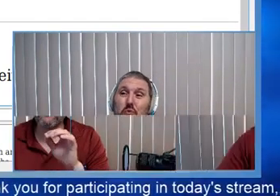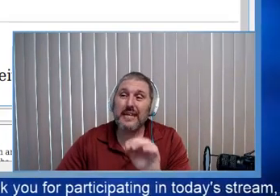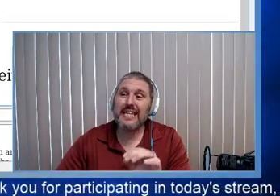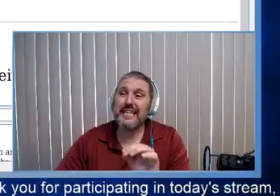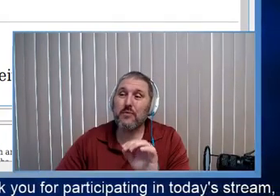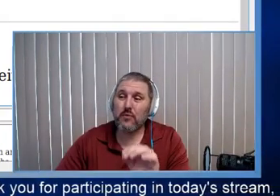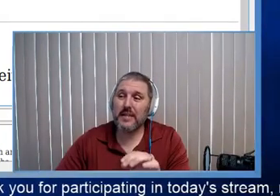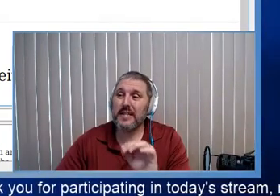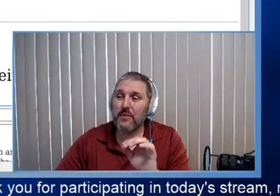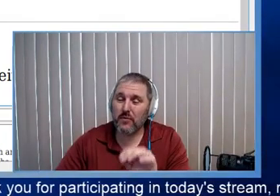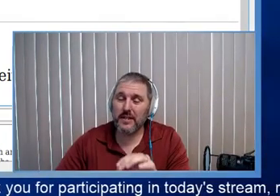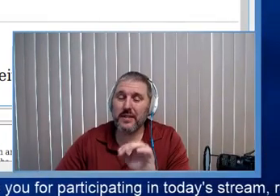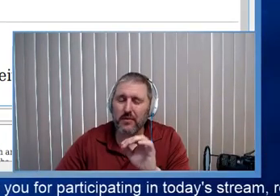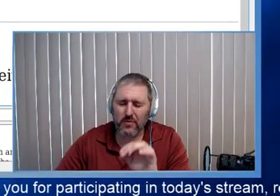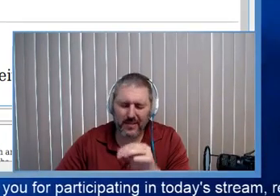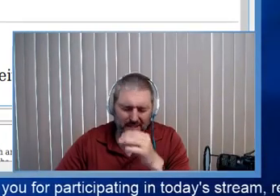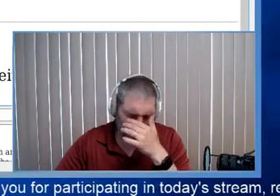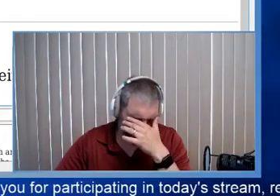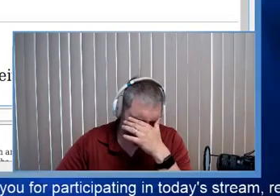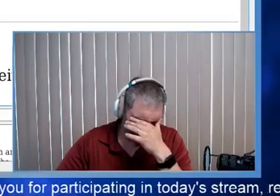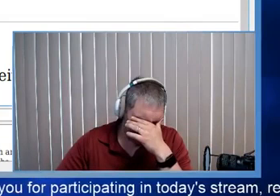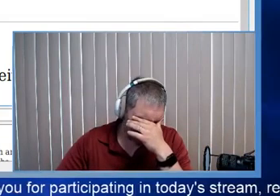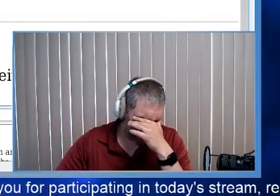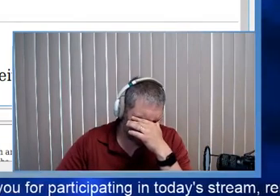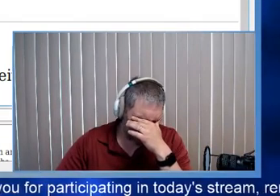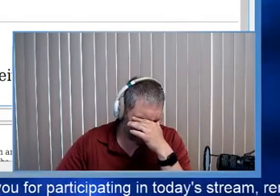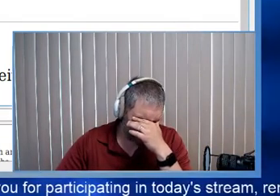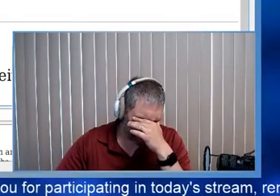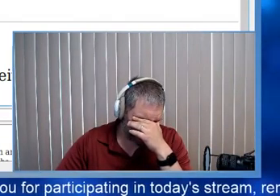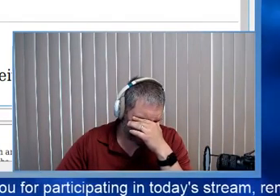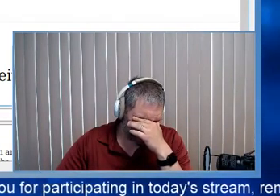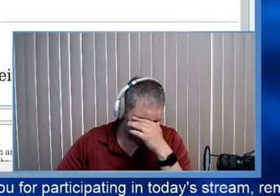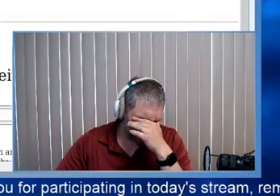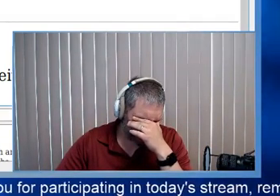You really, really, really, really